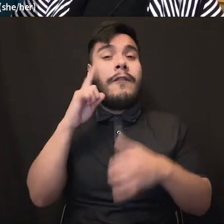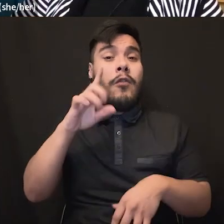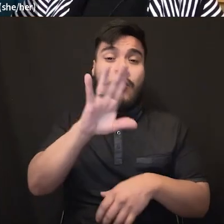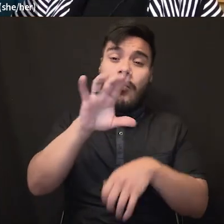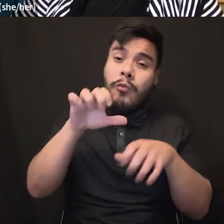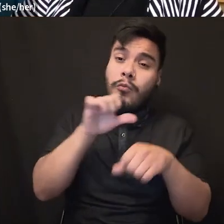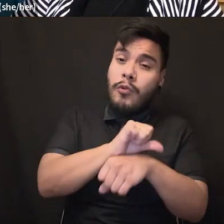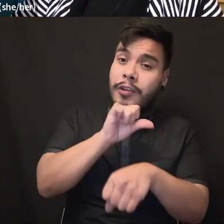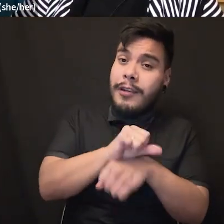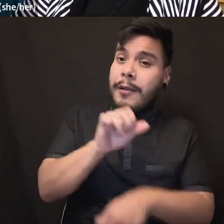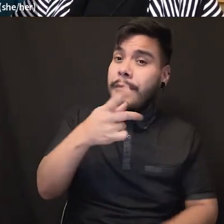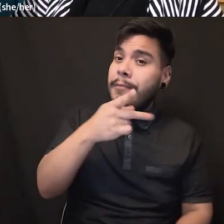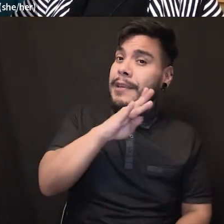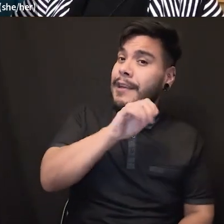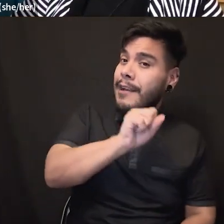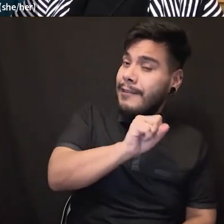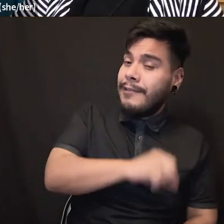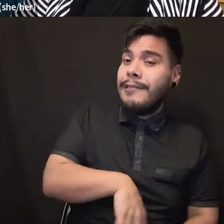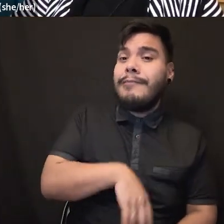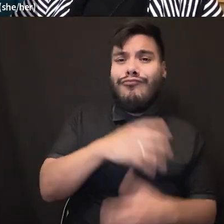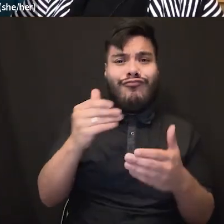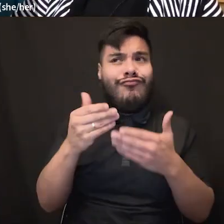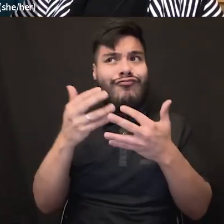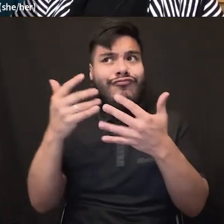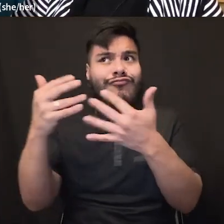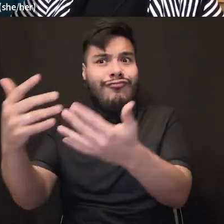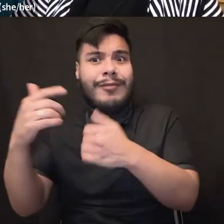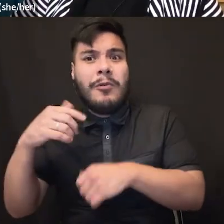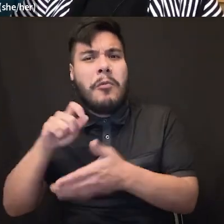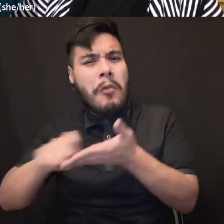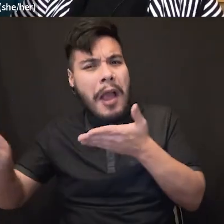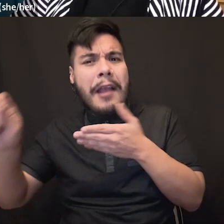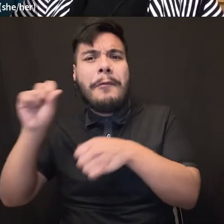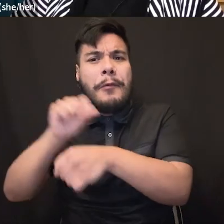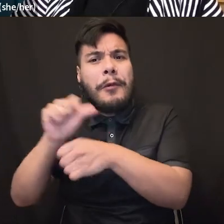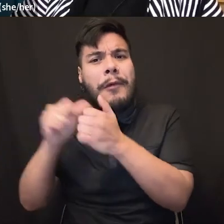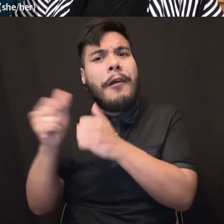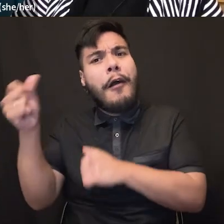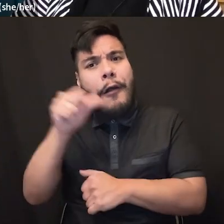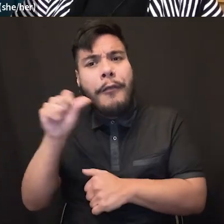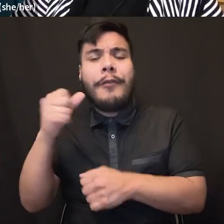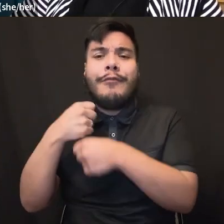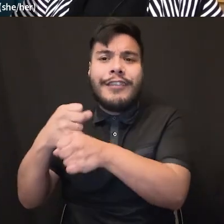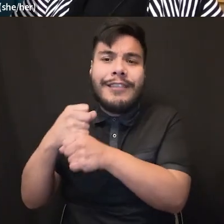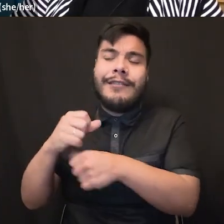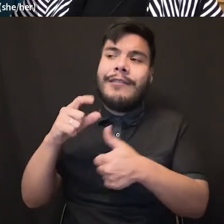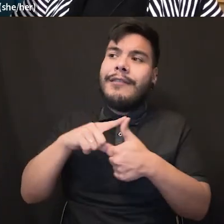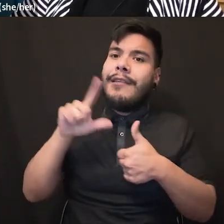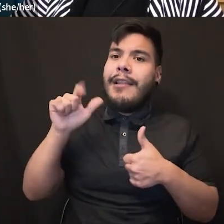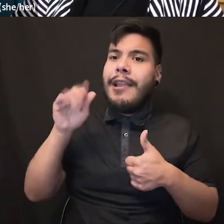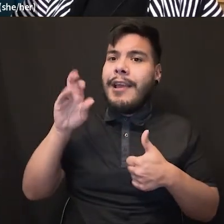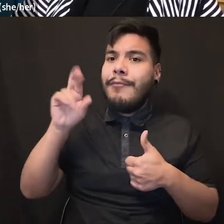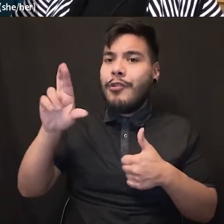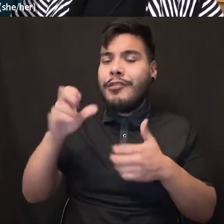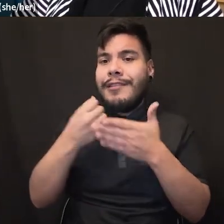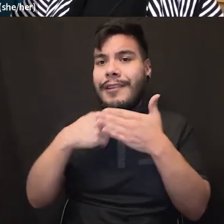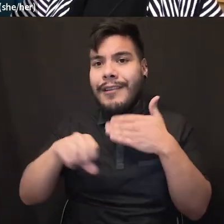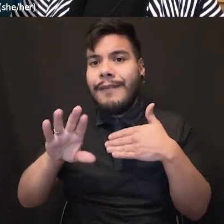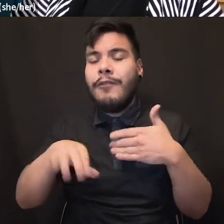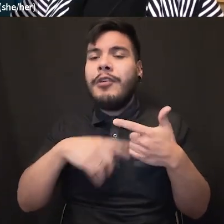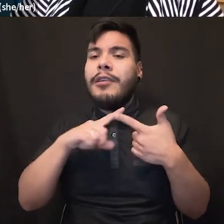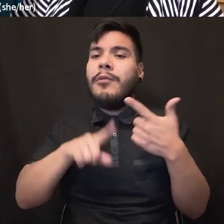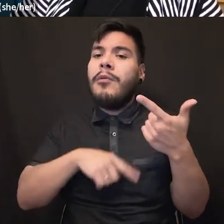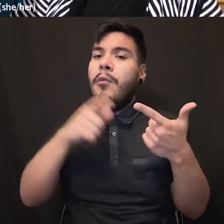PBS specials and went on to work on and write for other television productions, including Labor and Delivery, Women